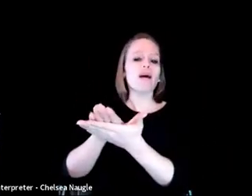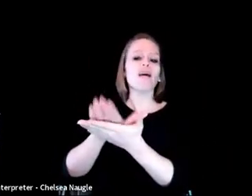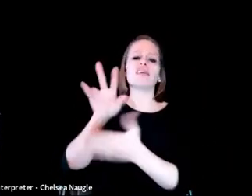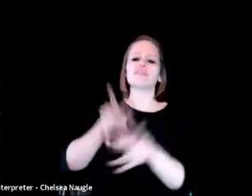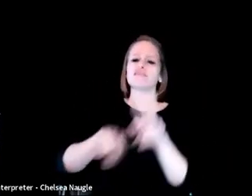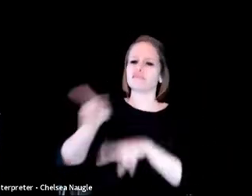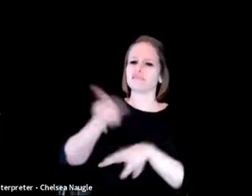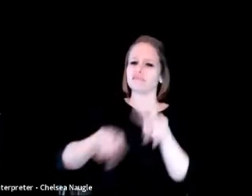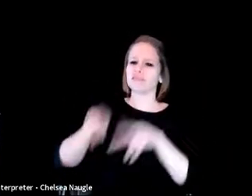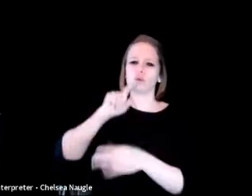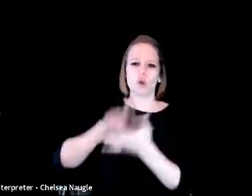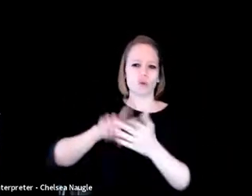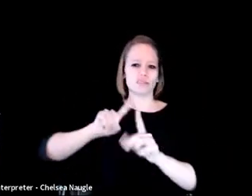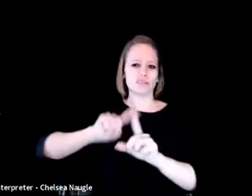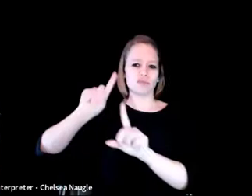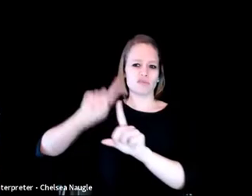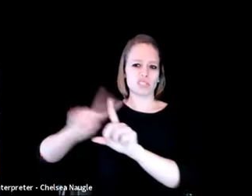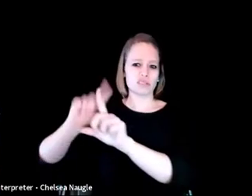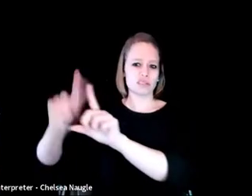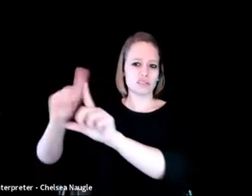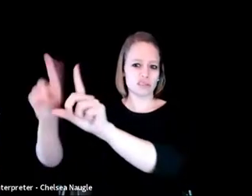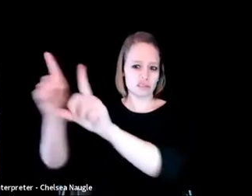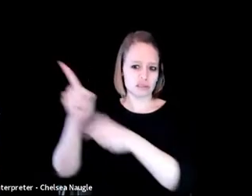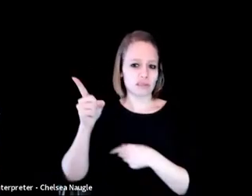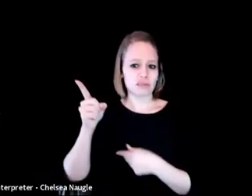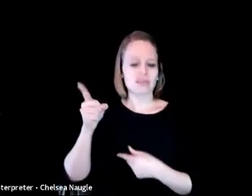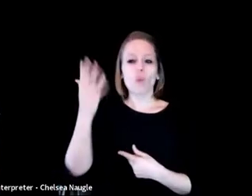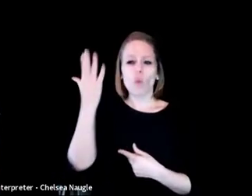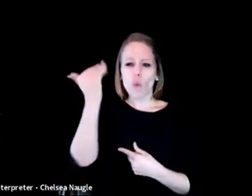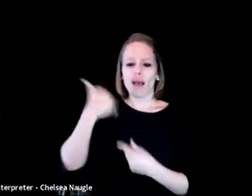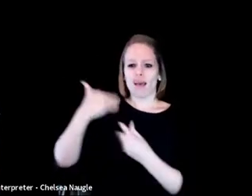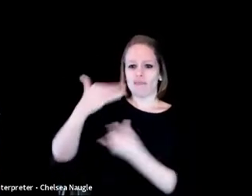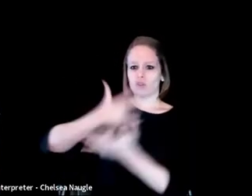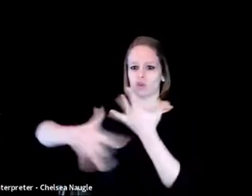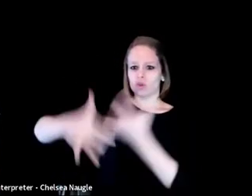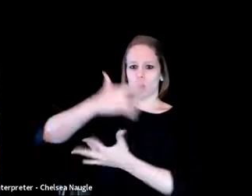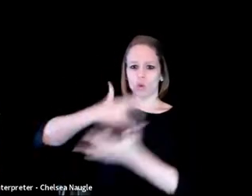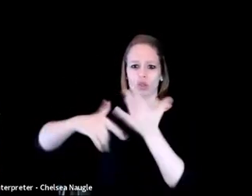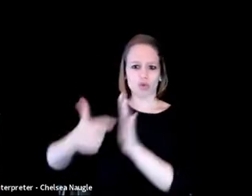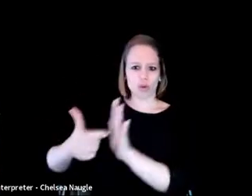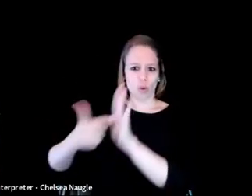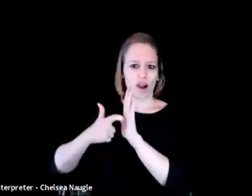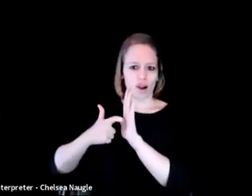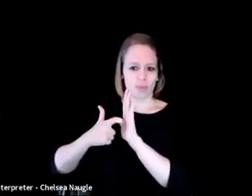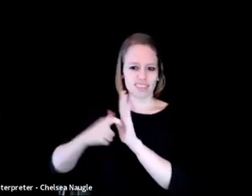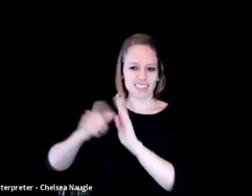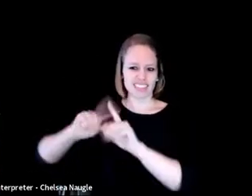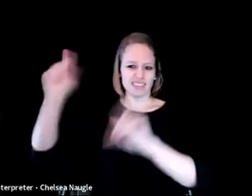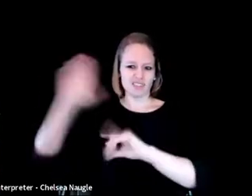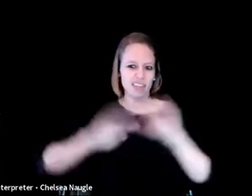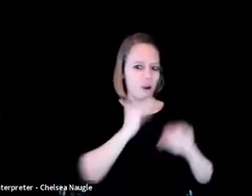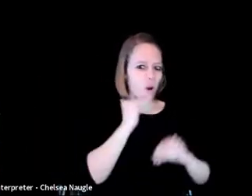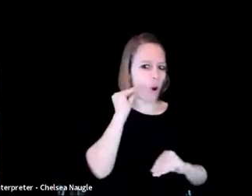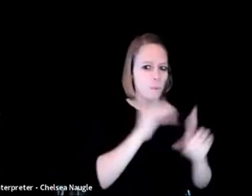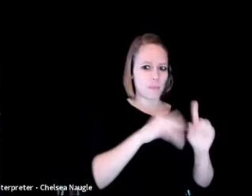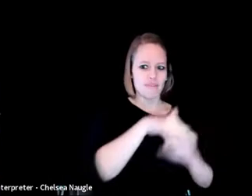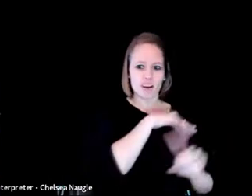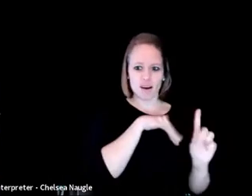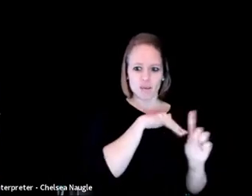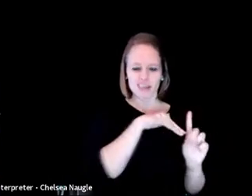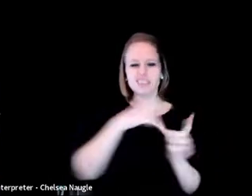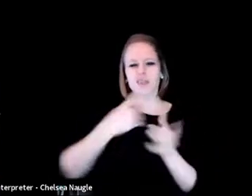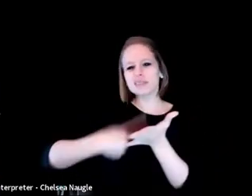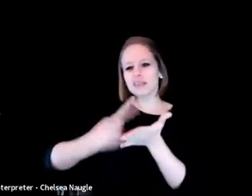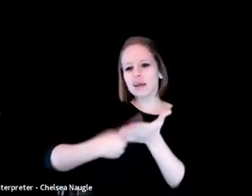there's social demands that are put on them in a different environment than their own home. And then, so sometimes you don't, some of these kids don't get the diagnosis till they